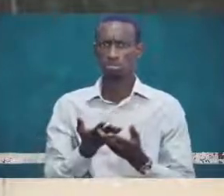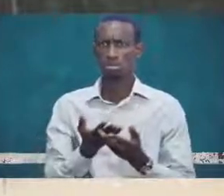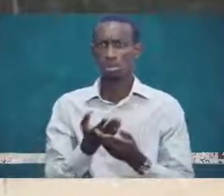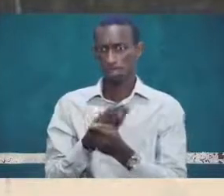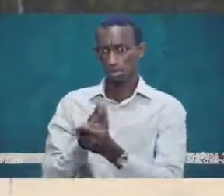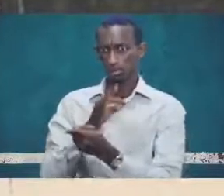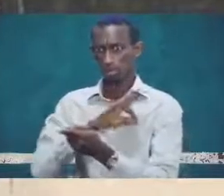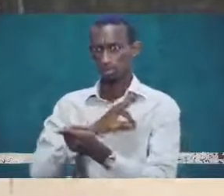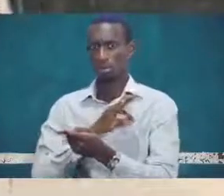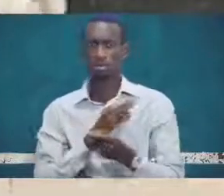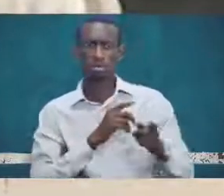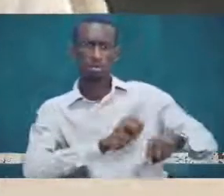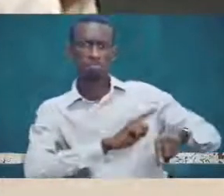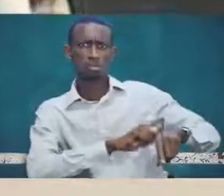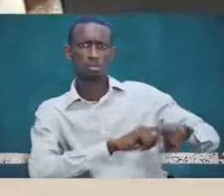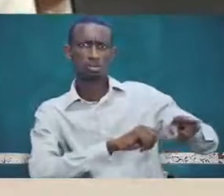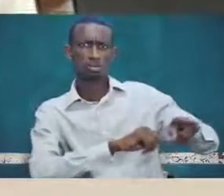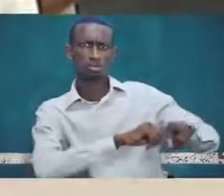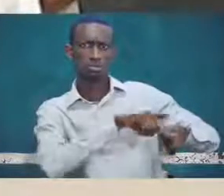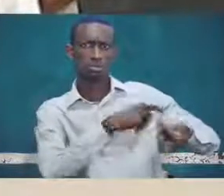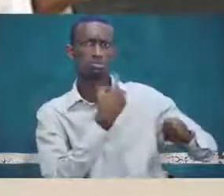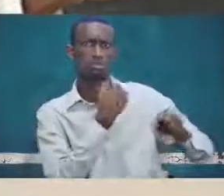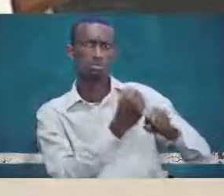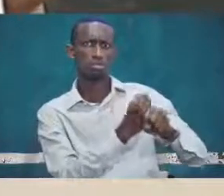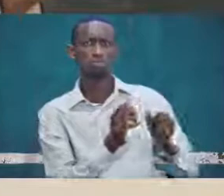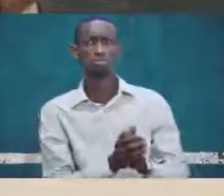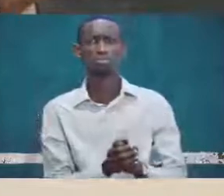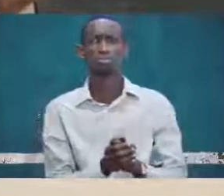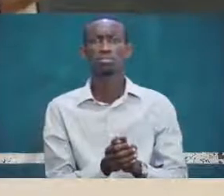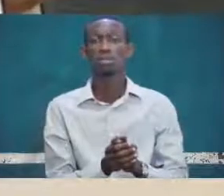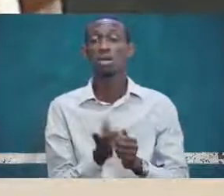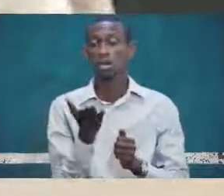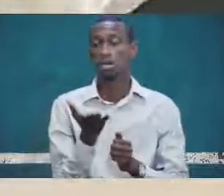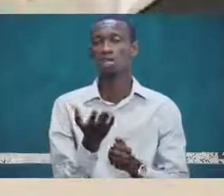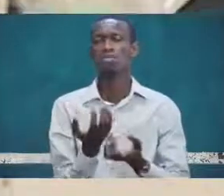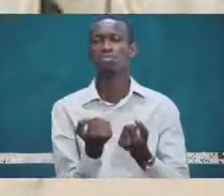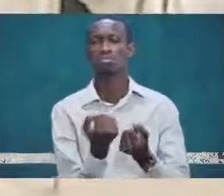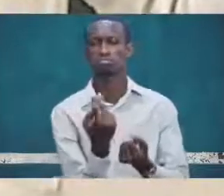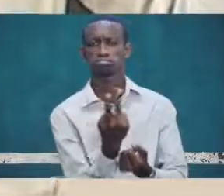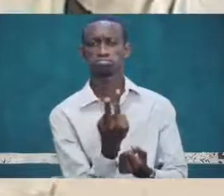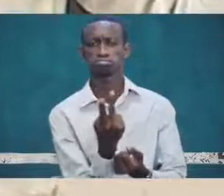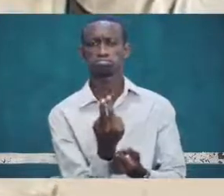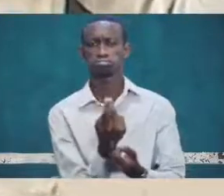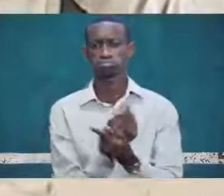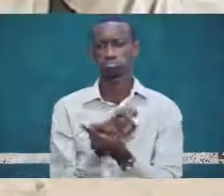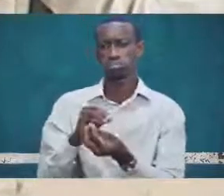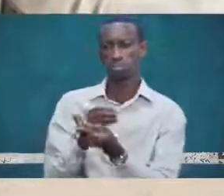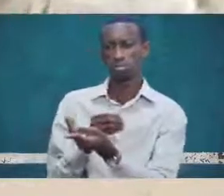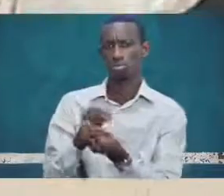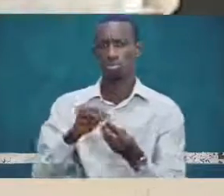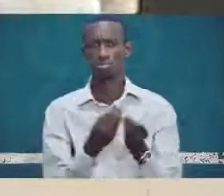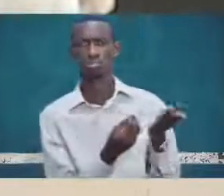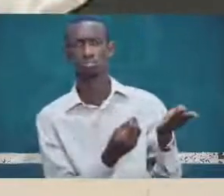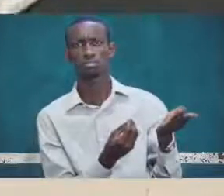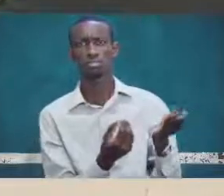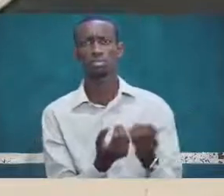main understanding here is to have two quantities. When you have one quantity over here and another one quantity over there, so you